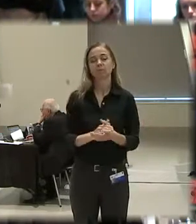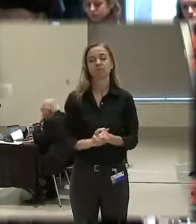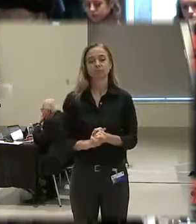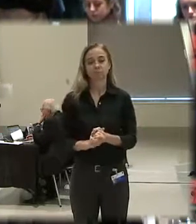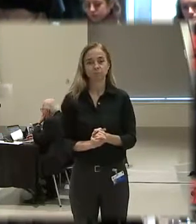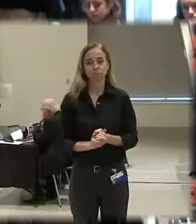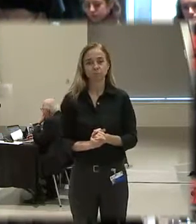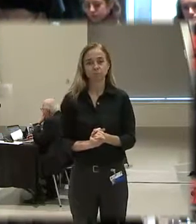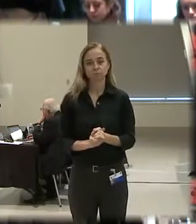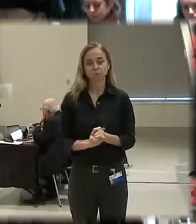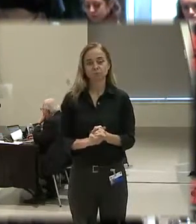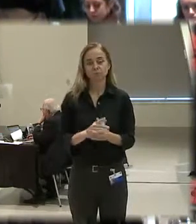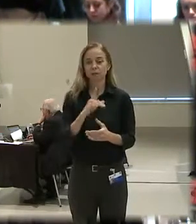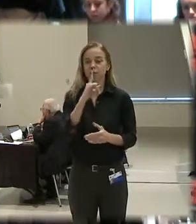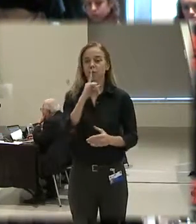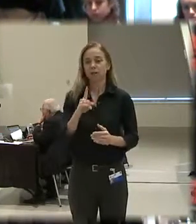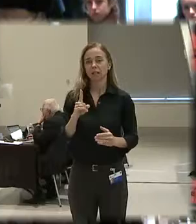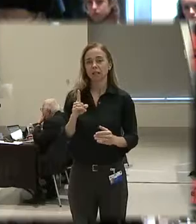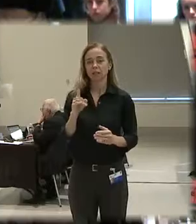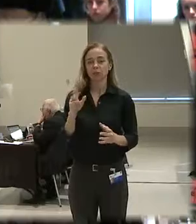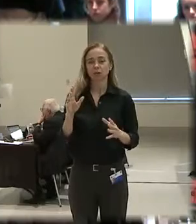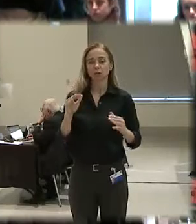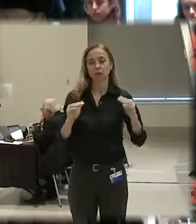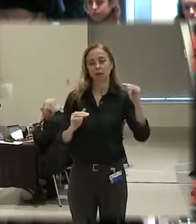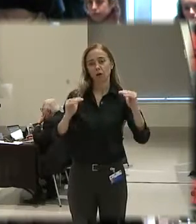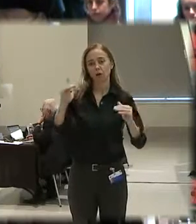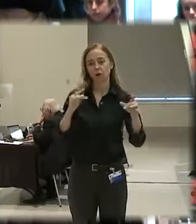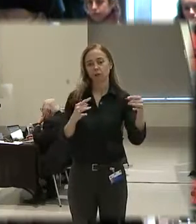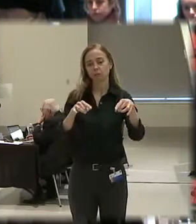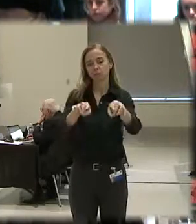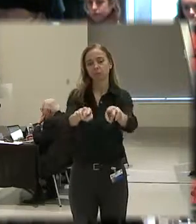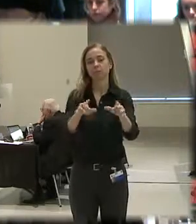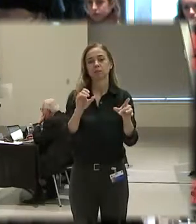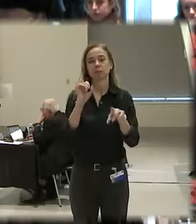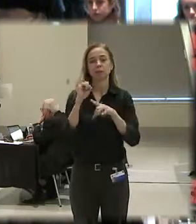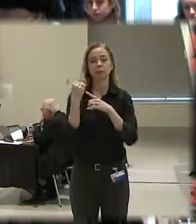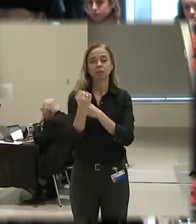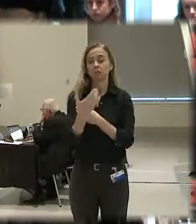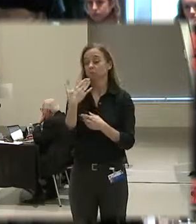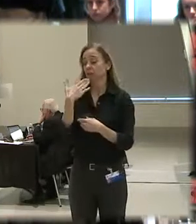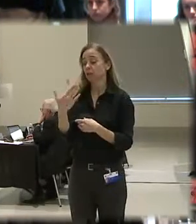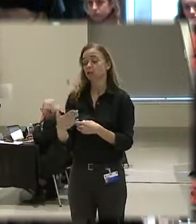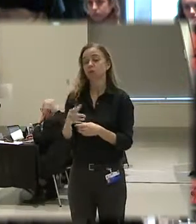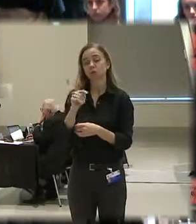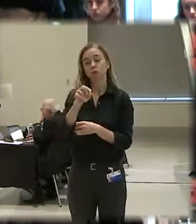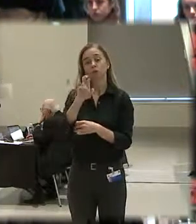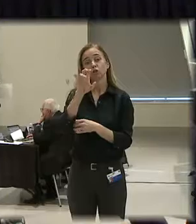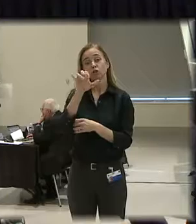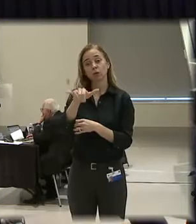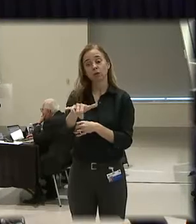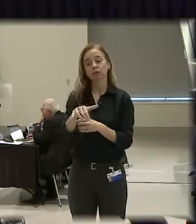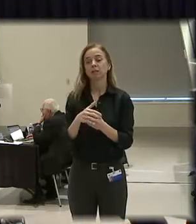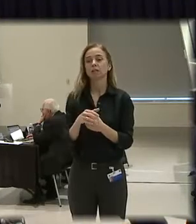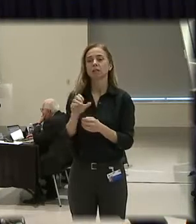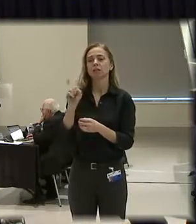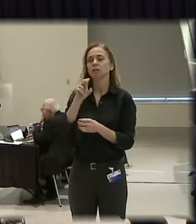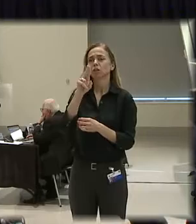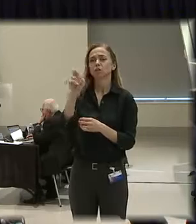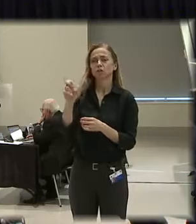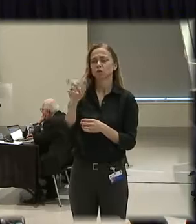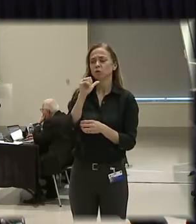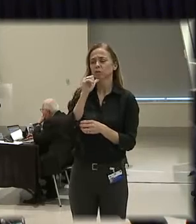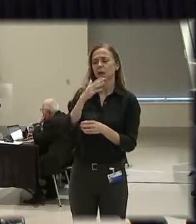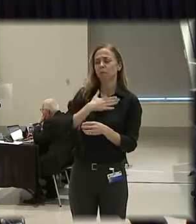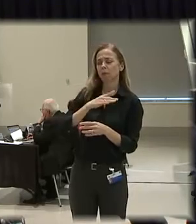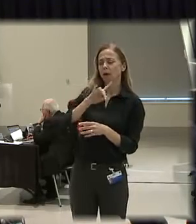well. So it is a weird sort of parallel. Thanks. Well, thank you. Tracy Mears. Sue Rare's question was not my question,